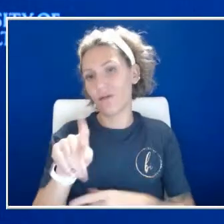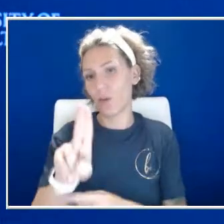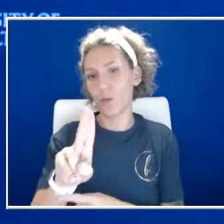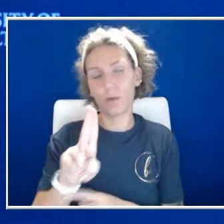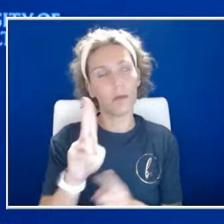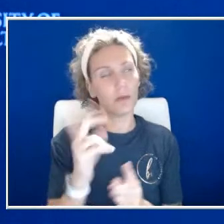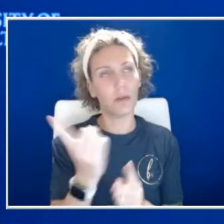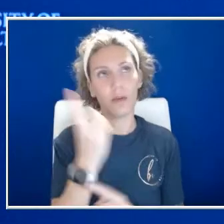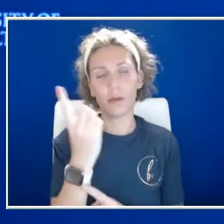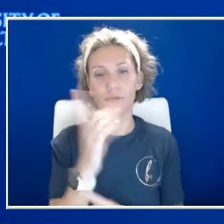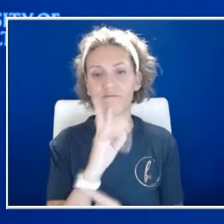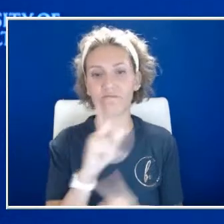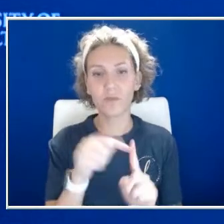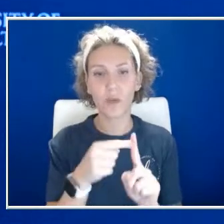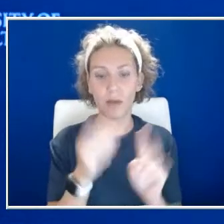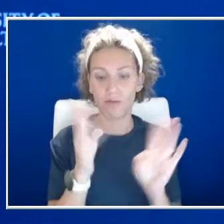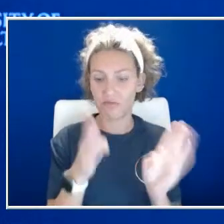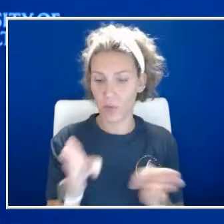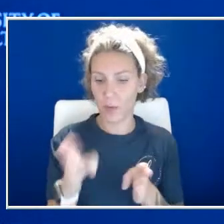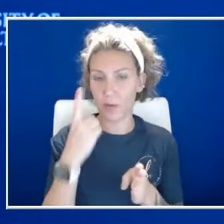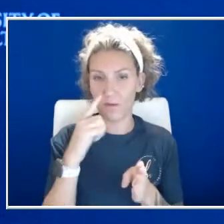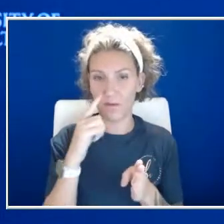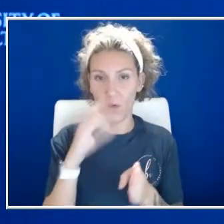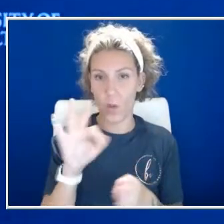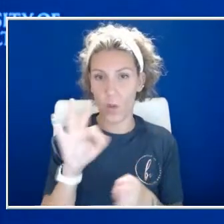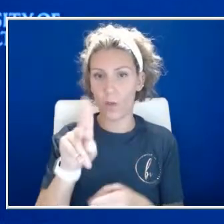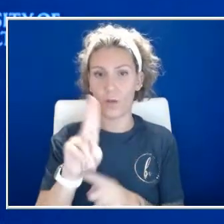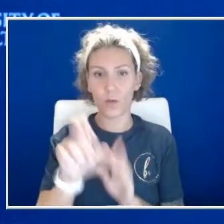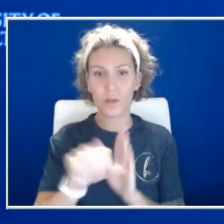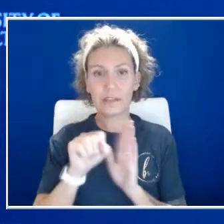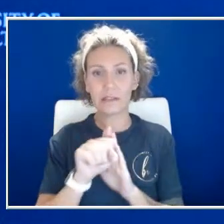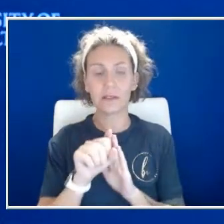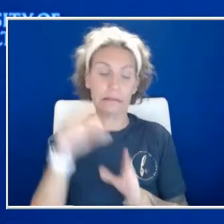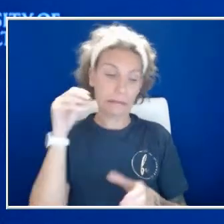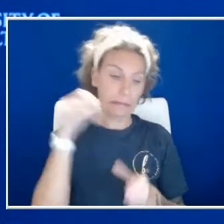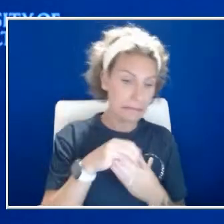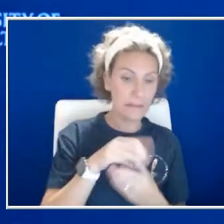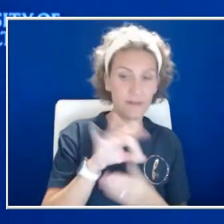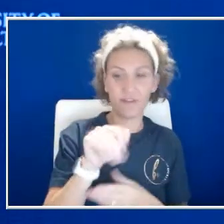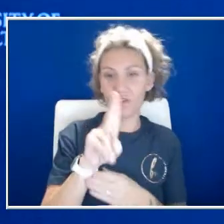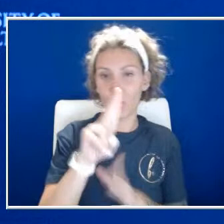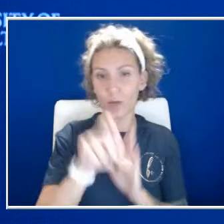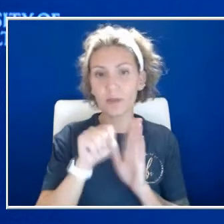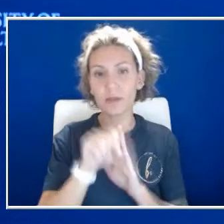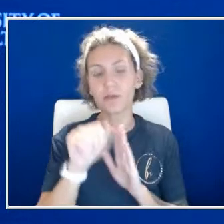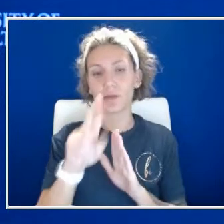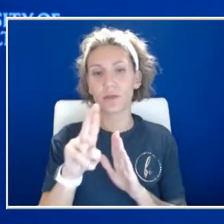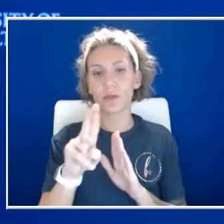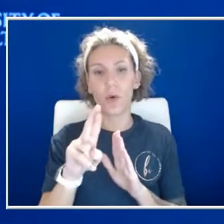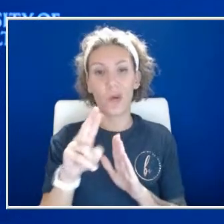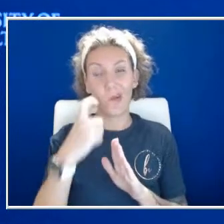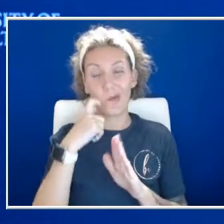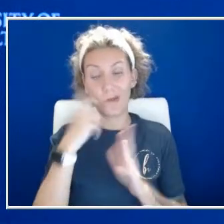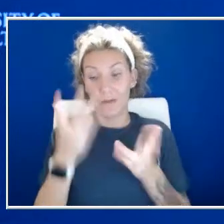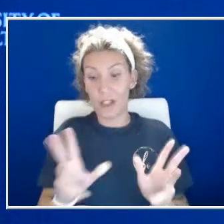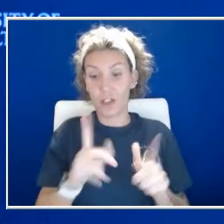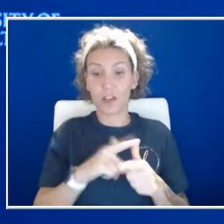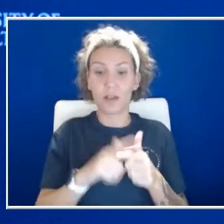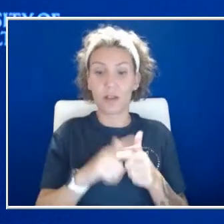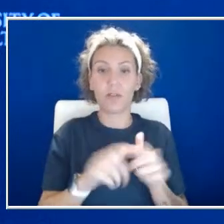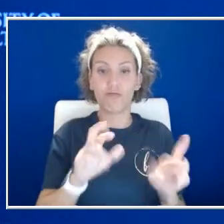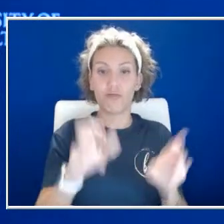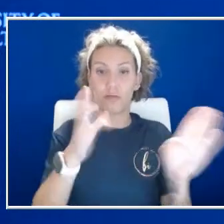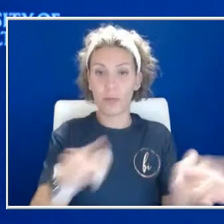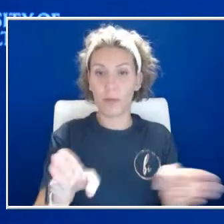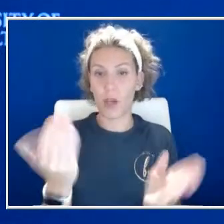either preparing for influenza season, we're in influenza season, or just coming out of it and getting ready to prepare for it again. We know